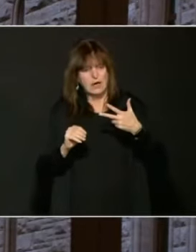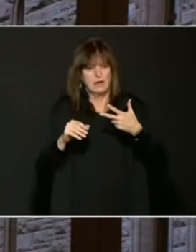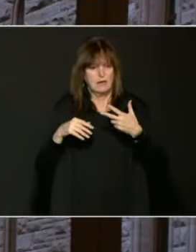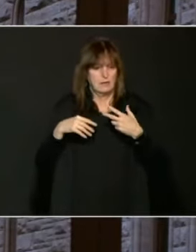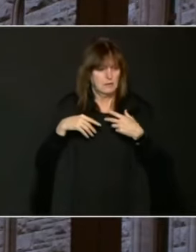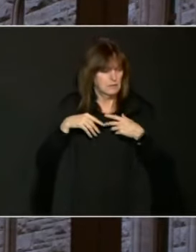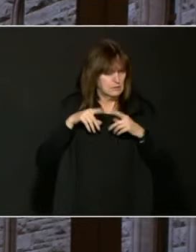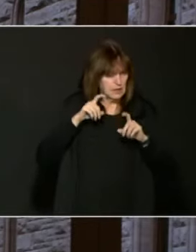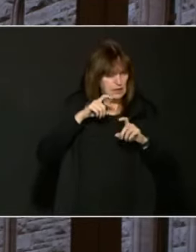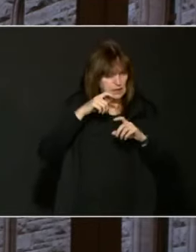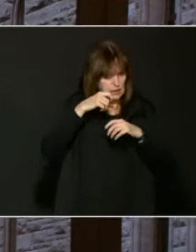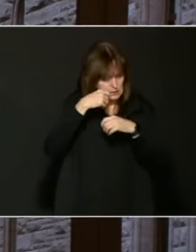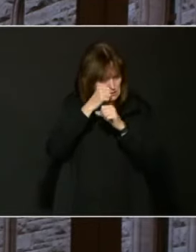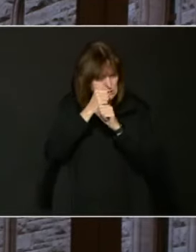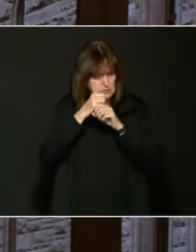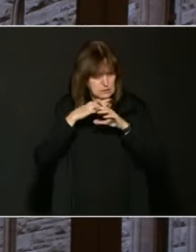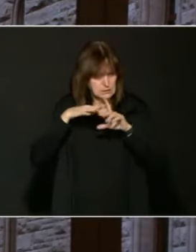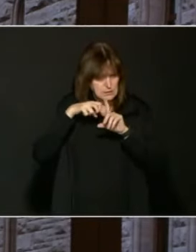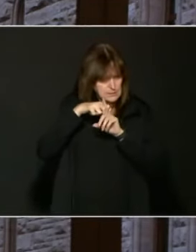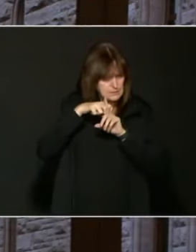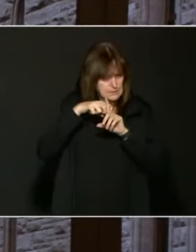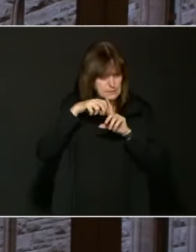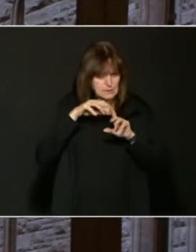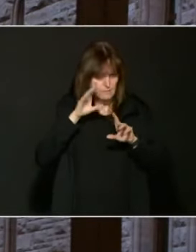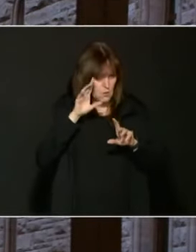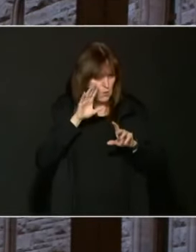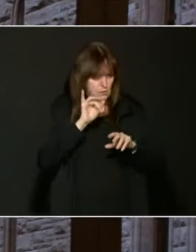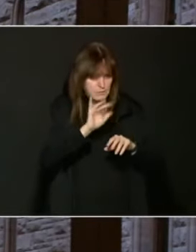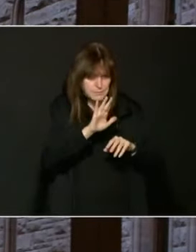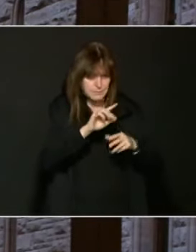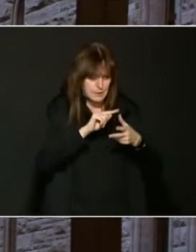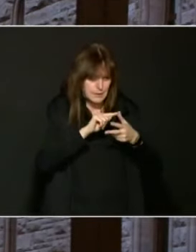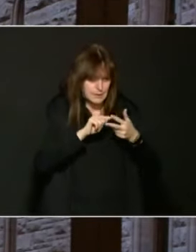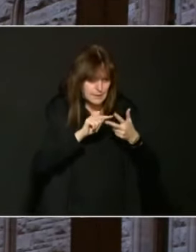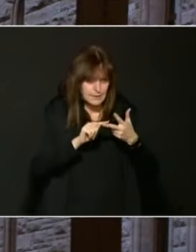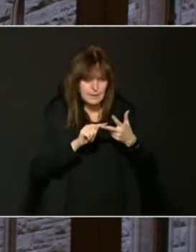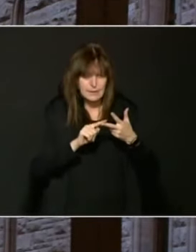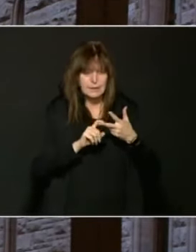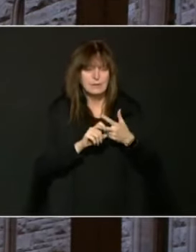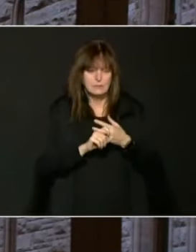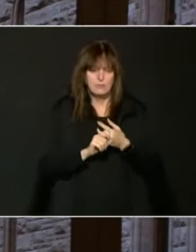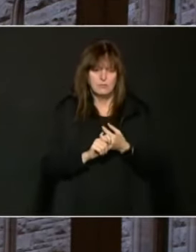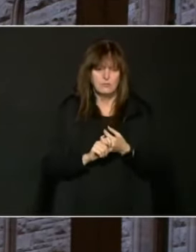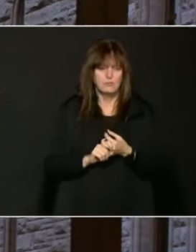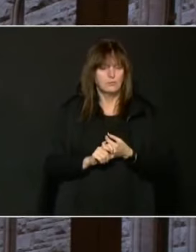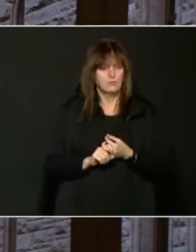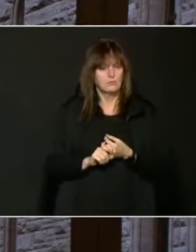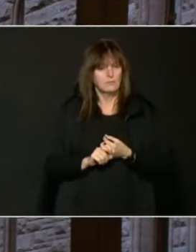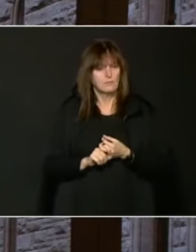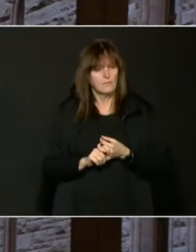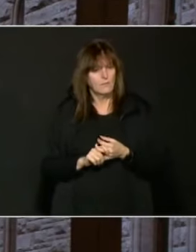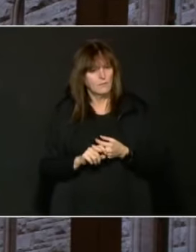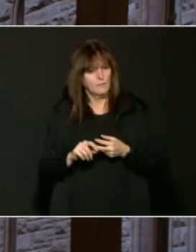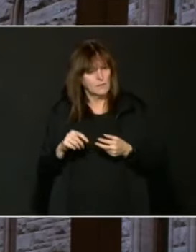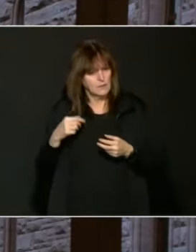positive PCRs or any noted, to have them vetted through our 501